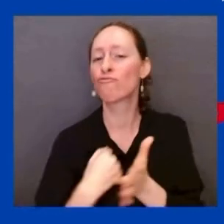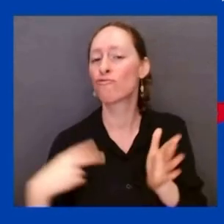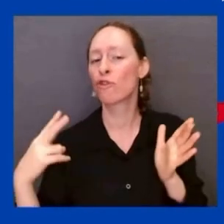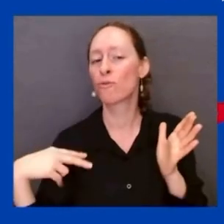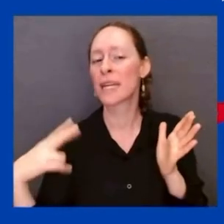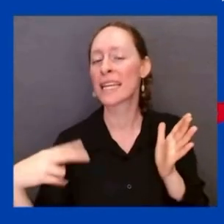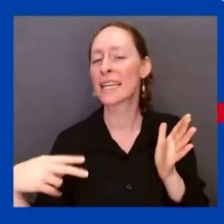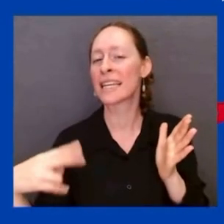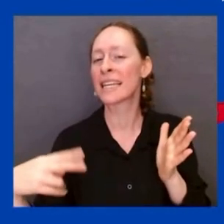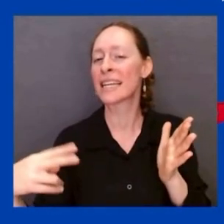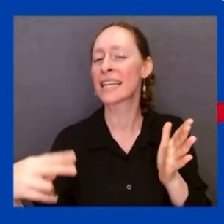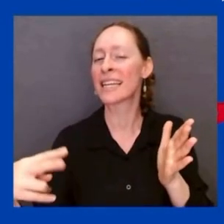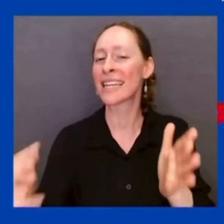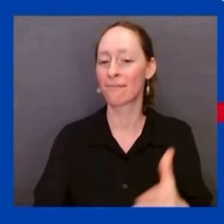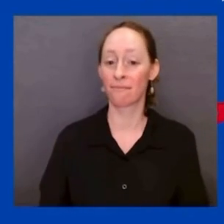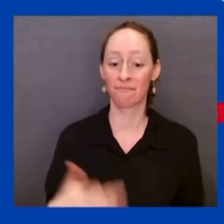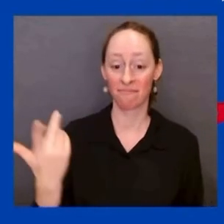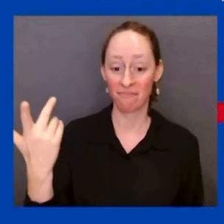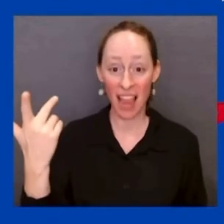them to me?